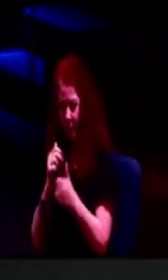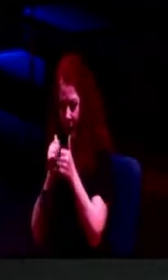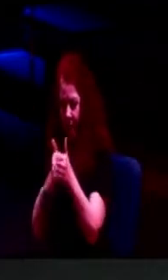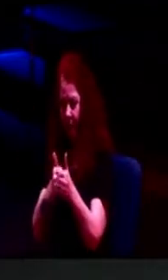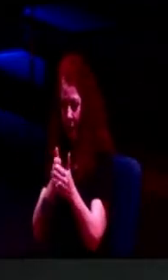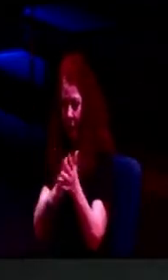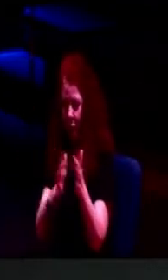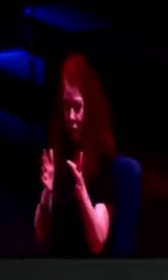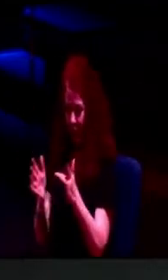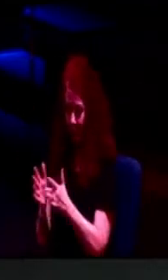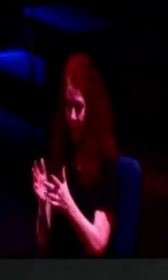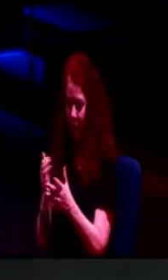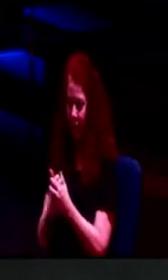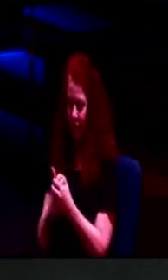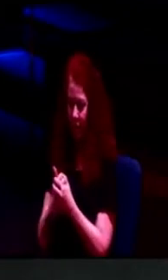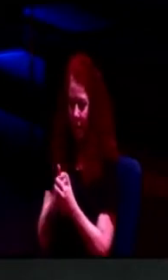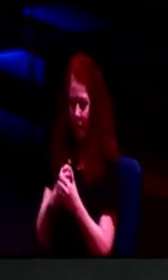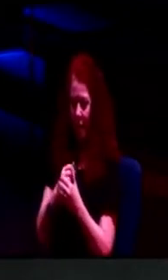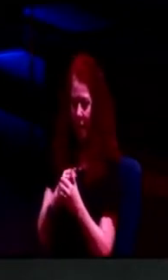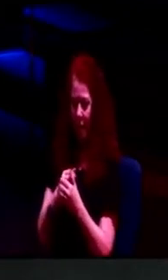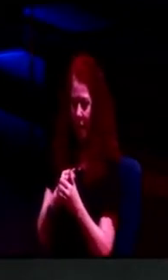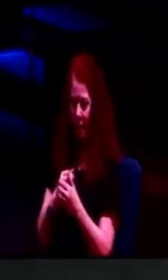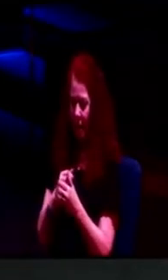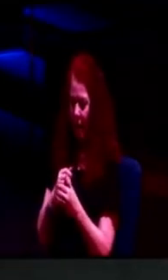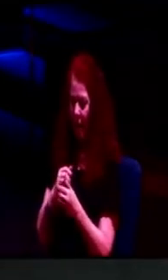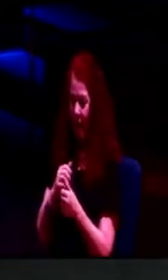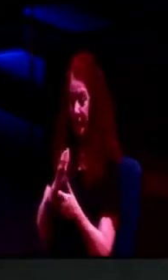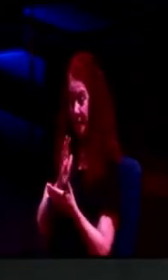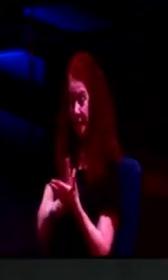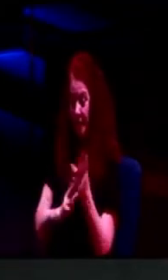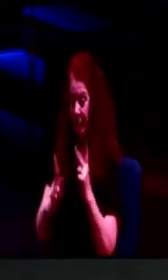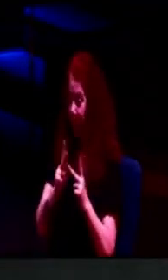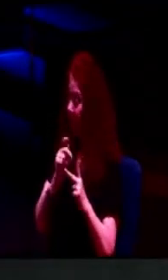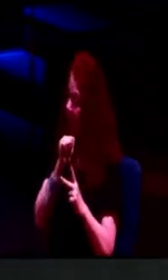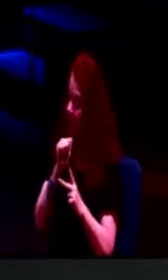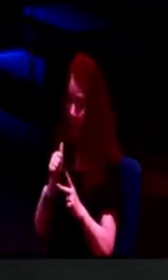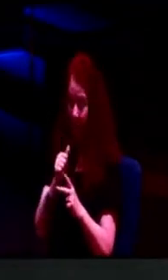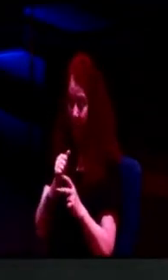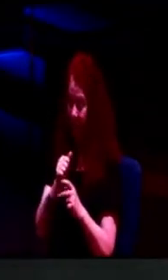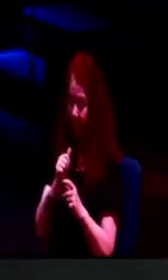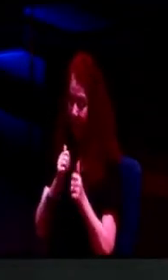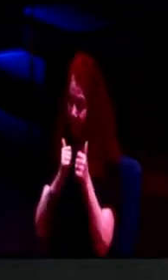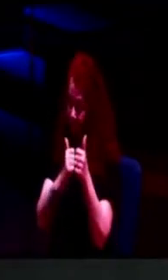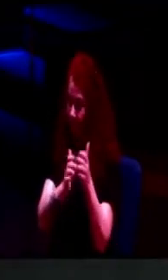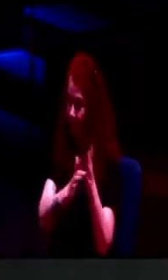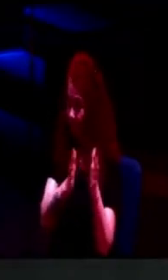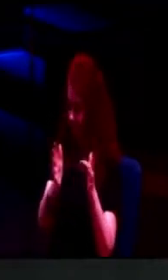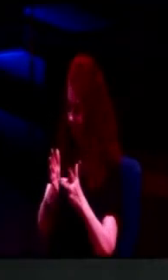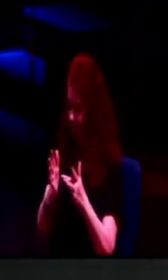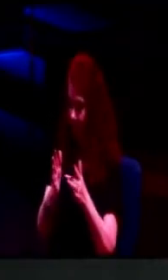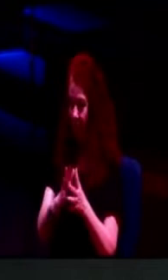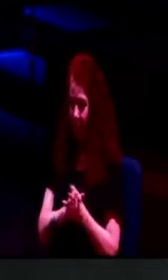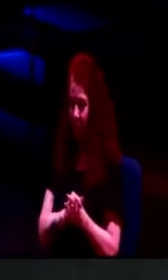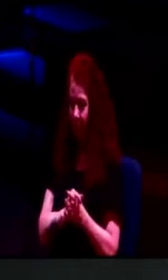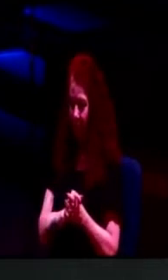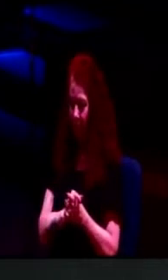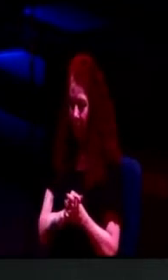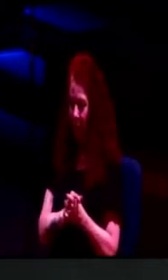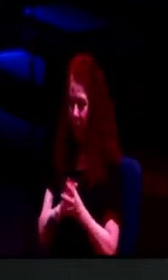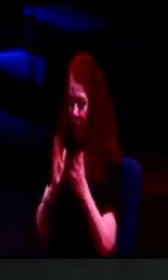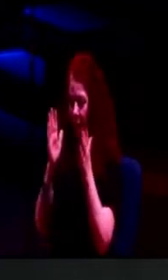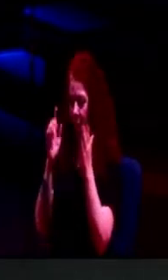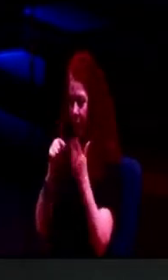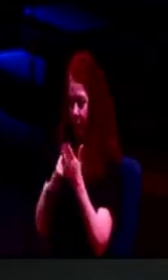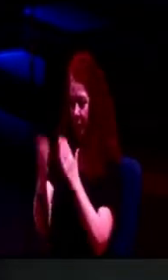some of us just who aren't. And you really fall in one of those two camps. And so we're going to be looking at just three verses